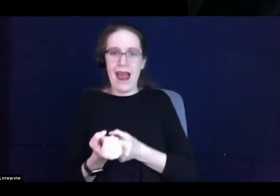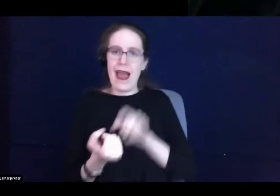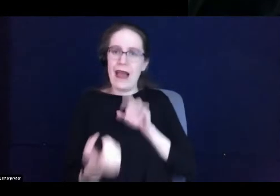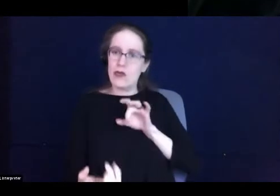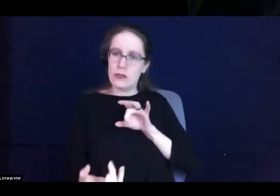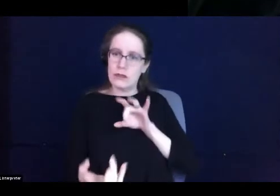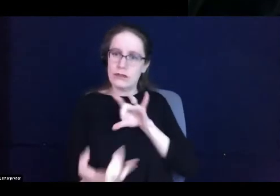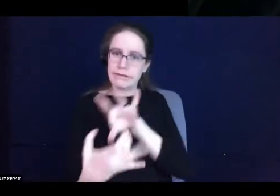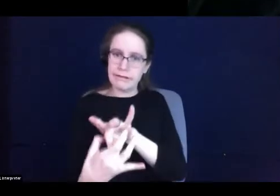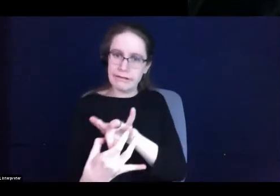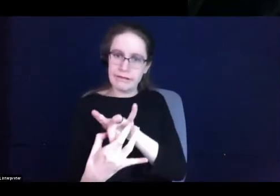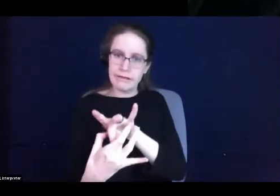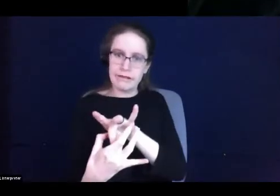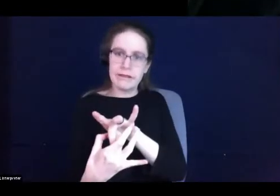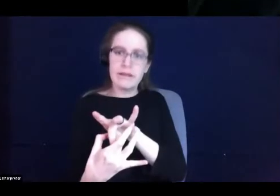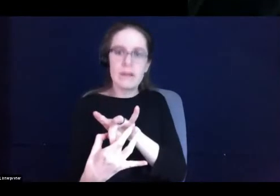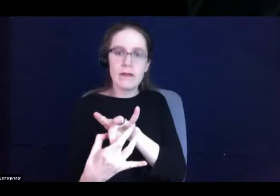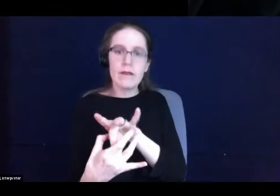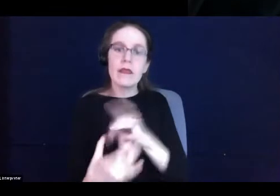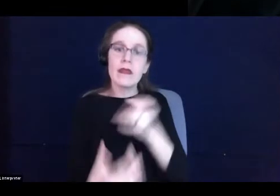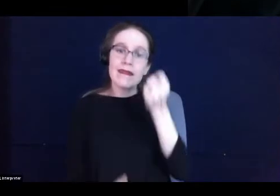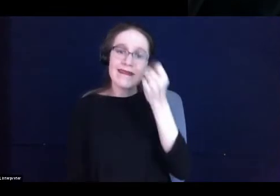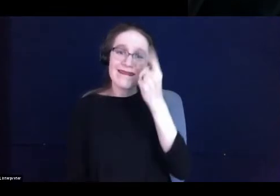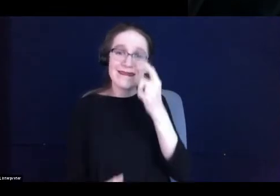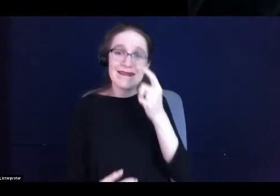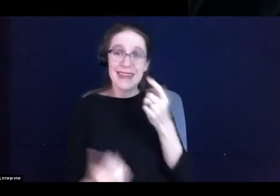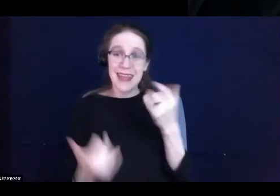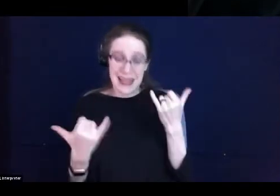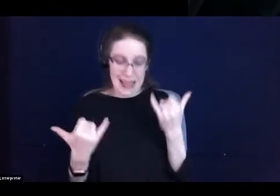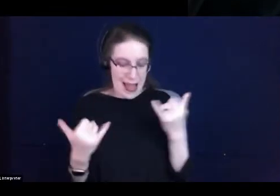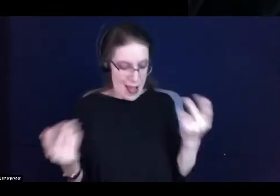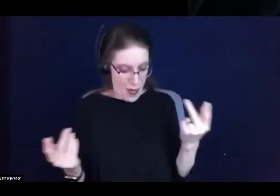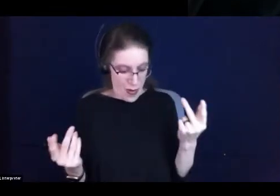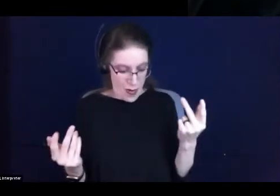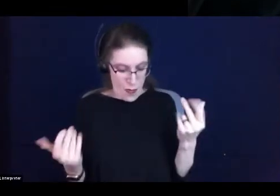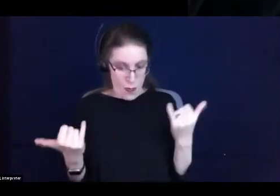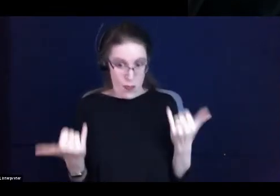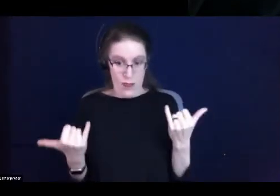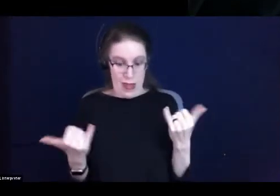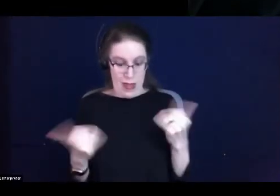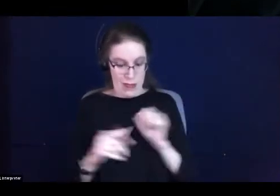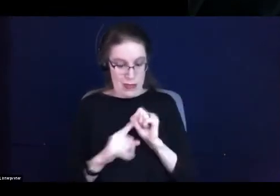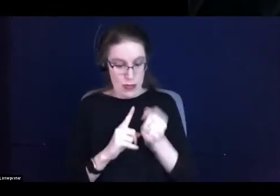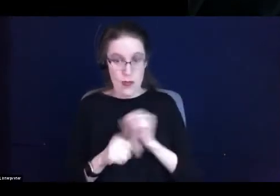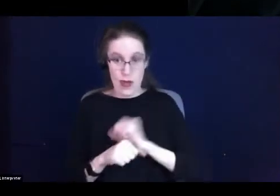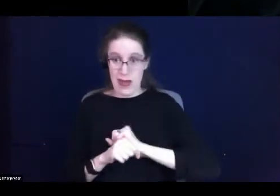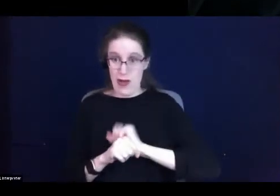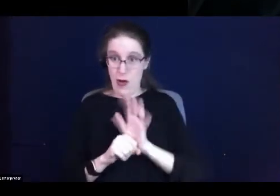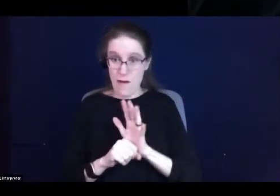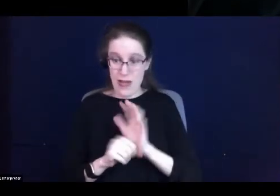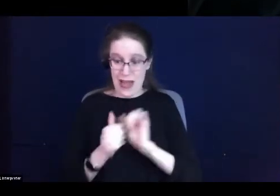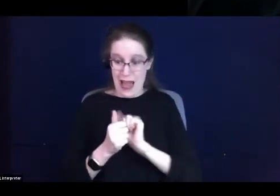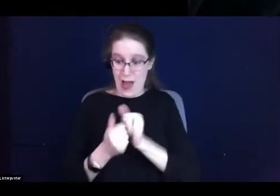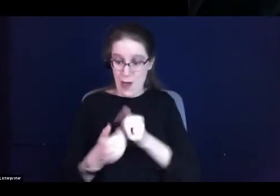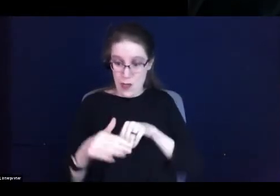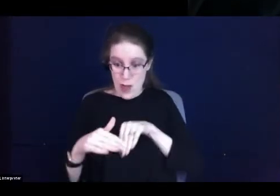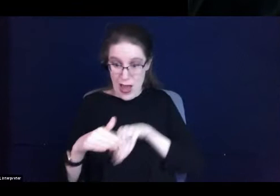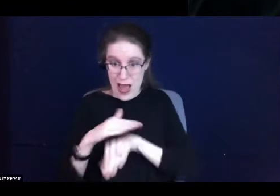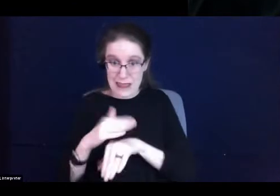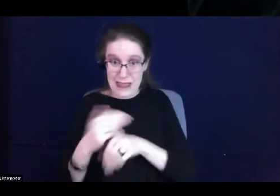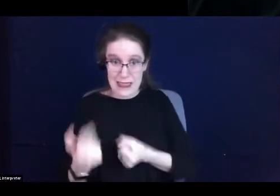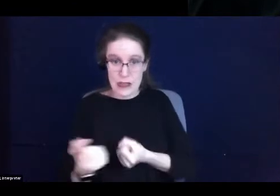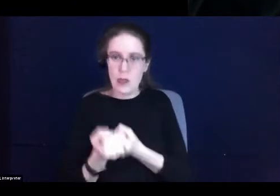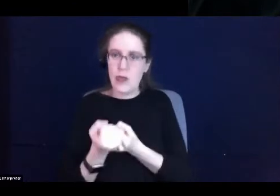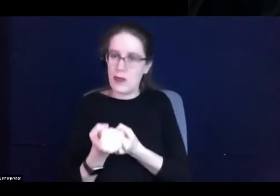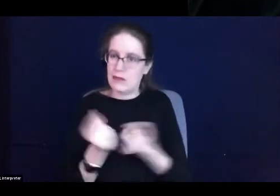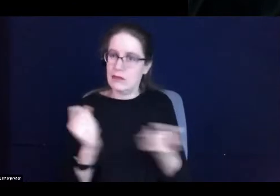level. Especially with COVID, the way survivors have been able to access that support has shifted, and